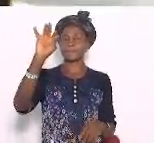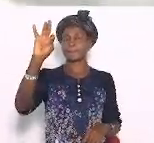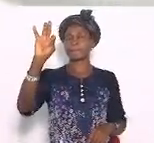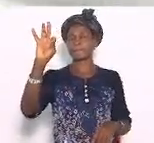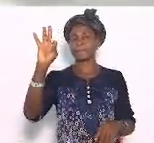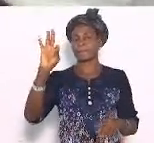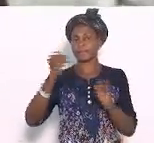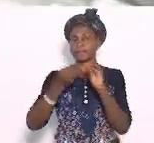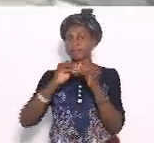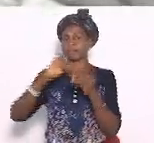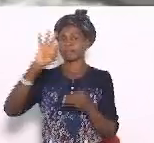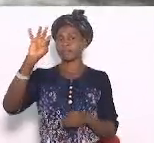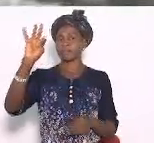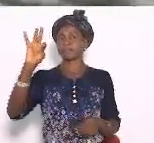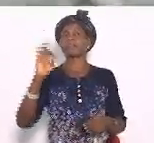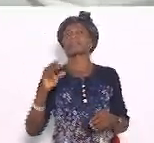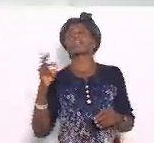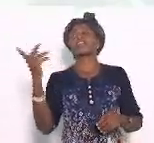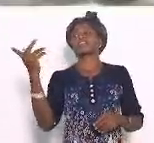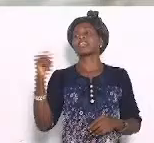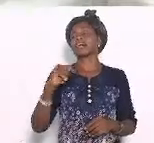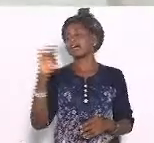the si is